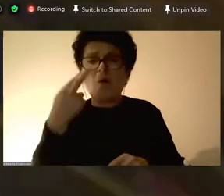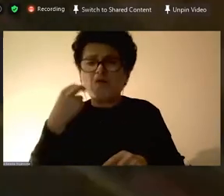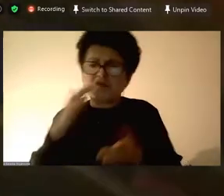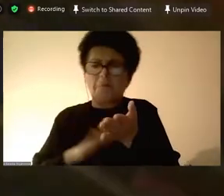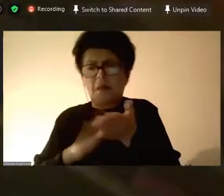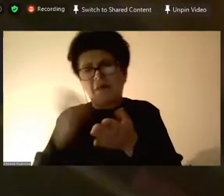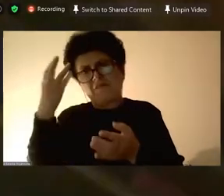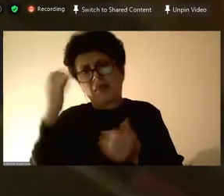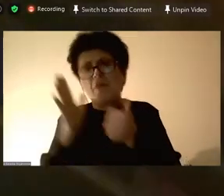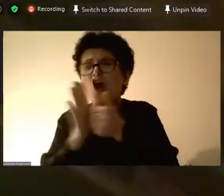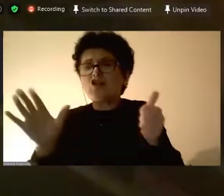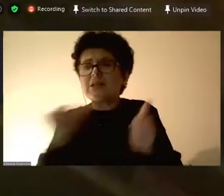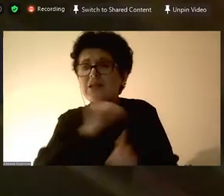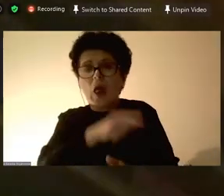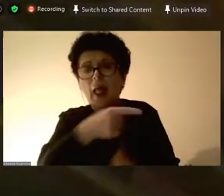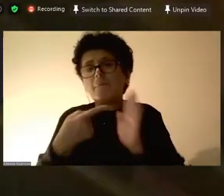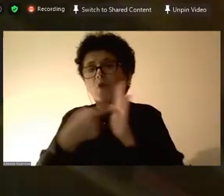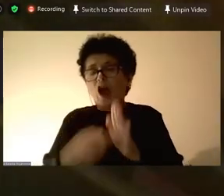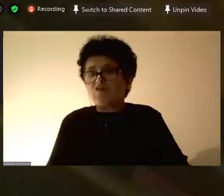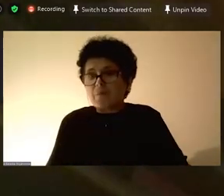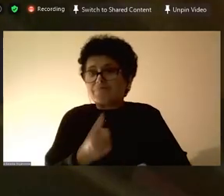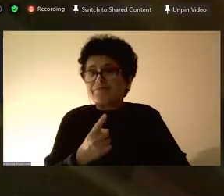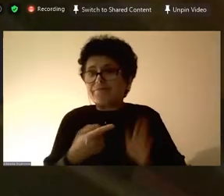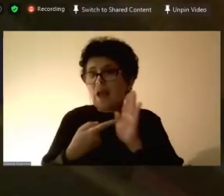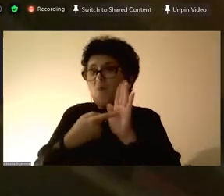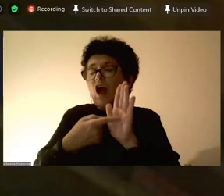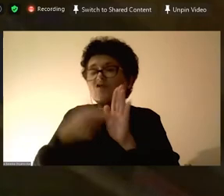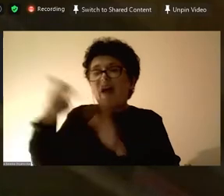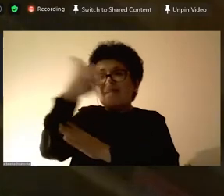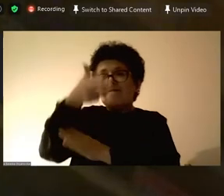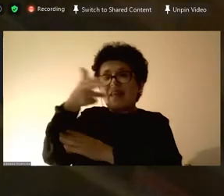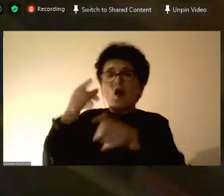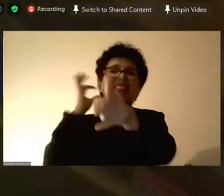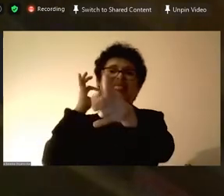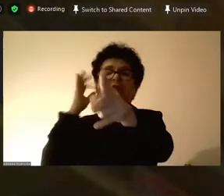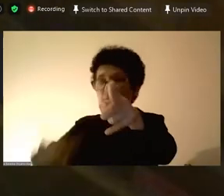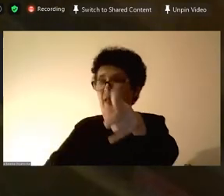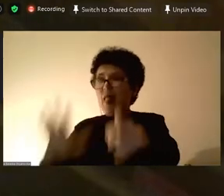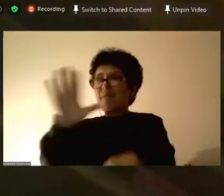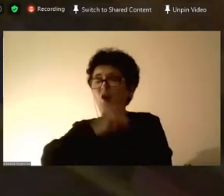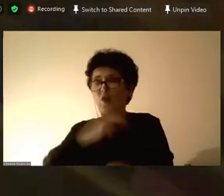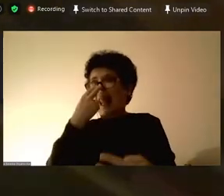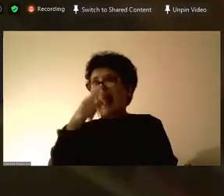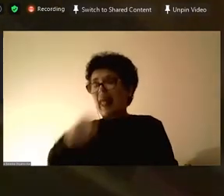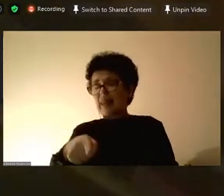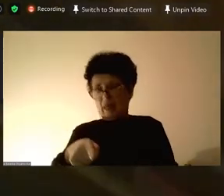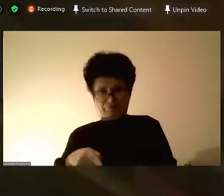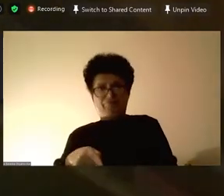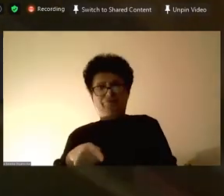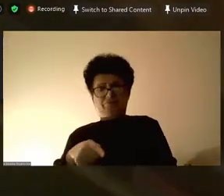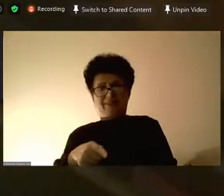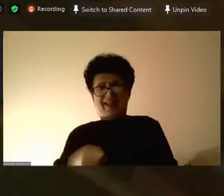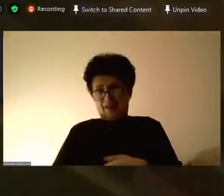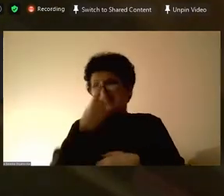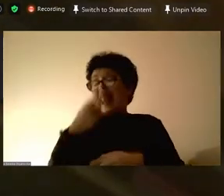shows his penis to a girl of 5 years old, and he does this by surprise. And she is shocked.